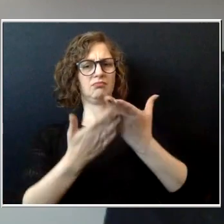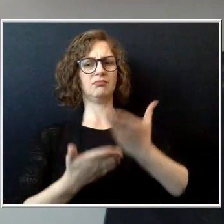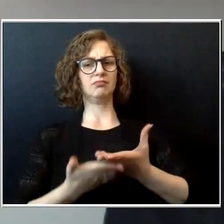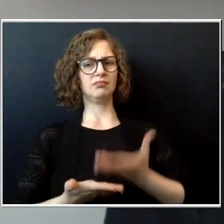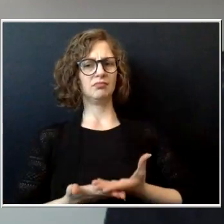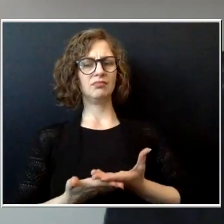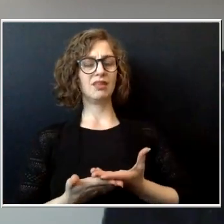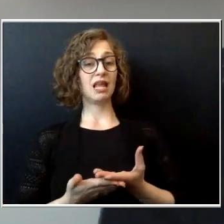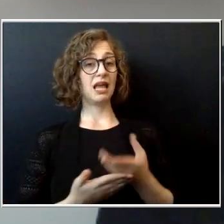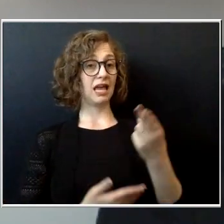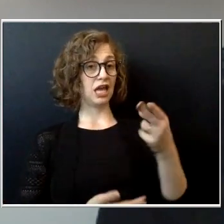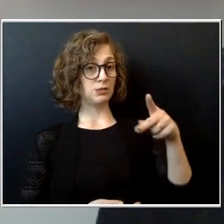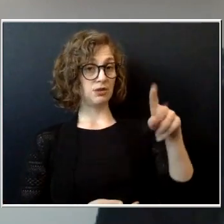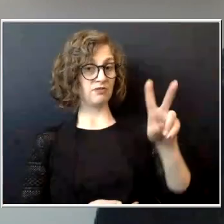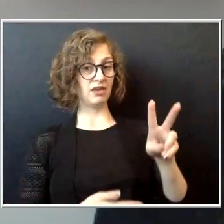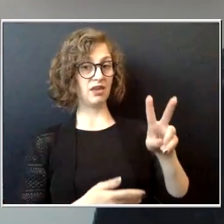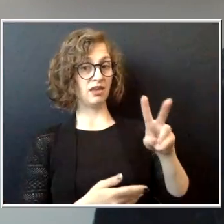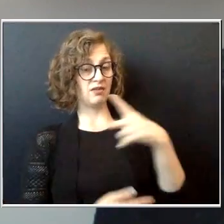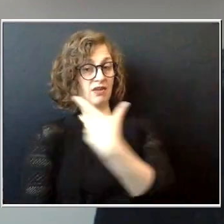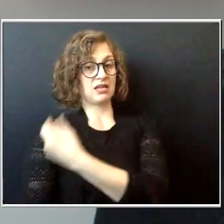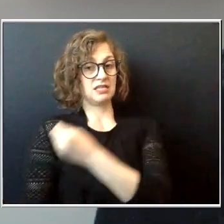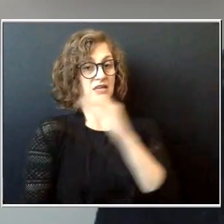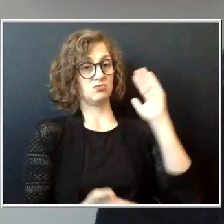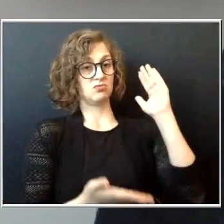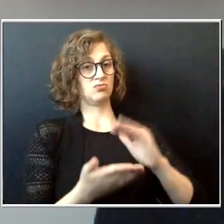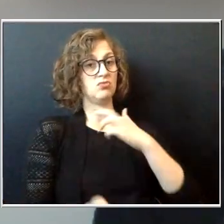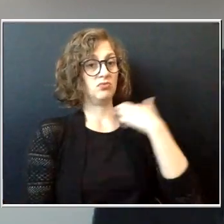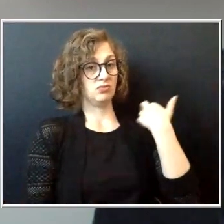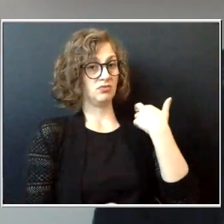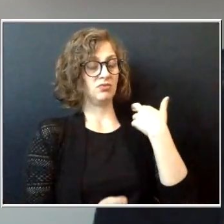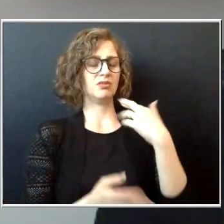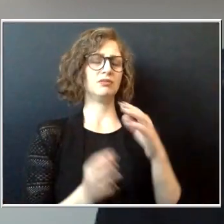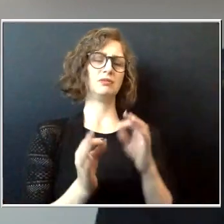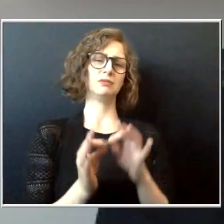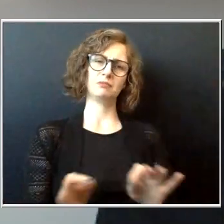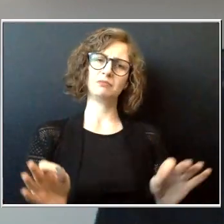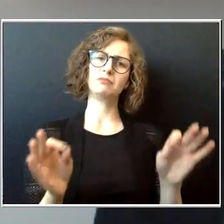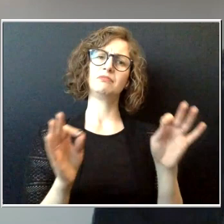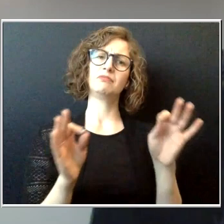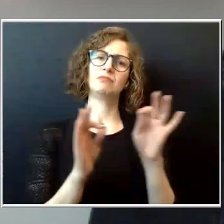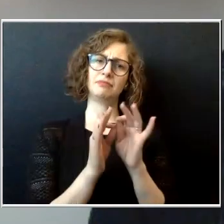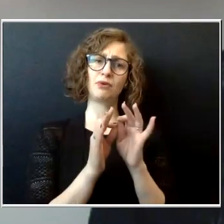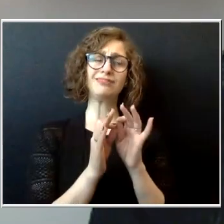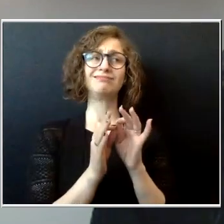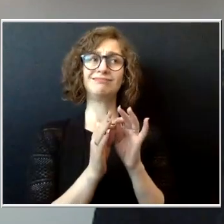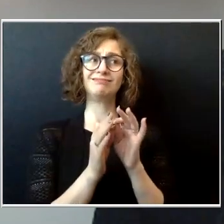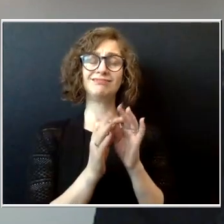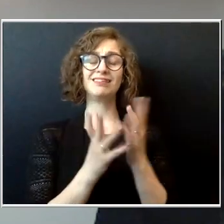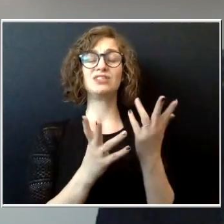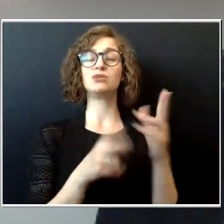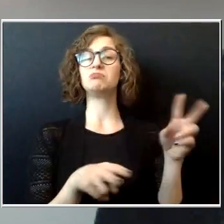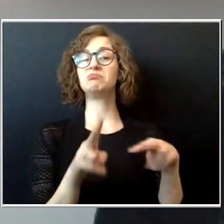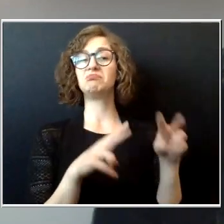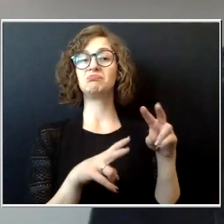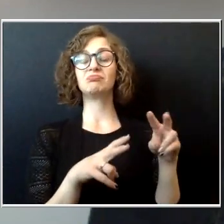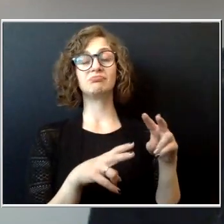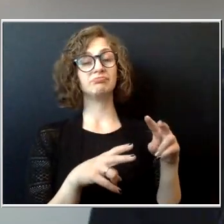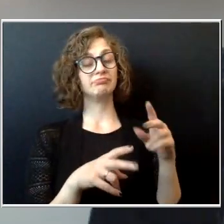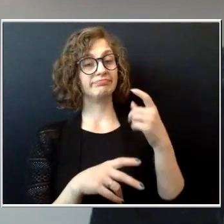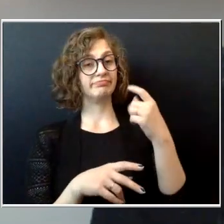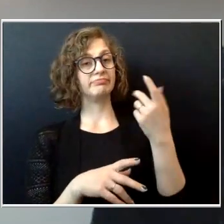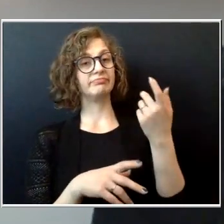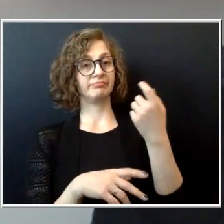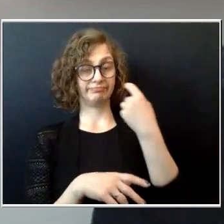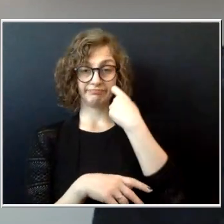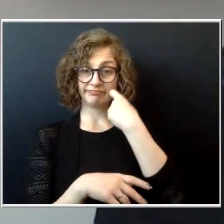vaccine reduces risk, and I think it's important to consider the uptake not only in girls but also in boys. So